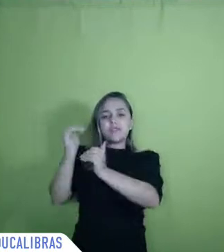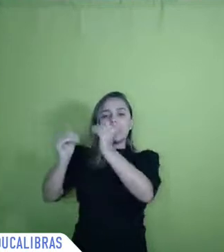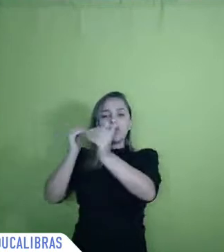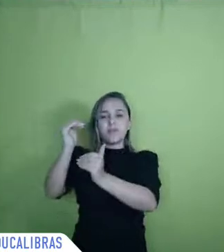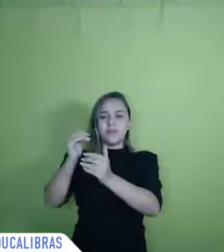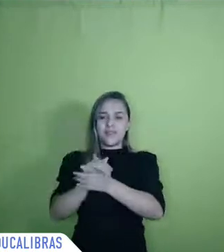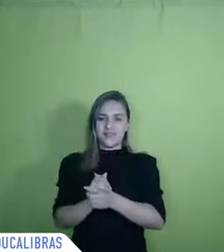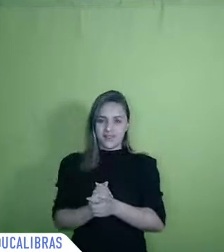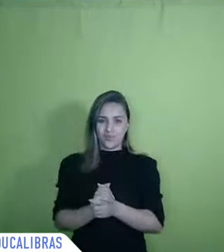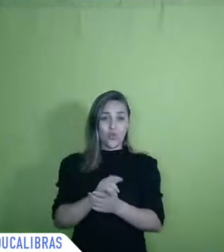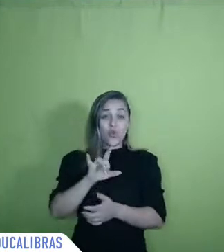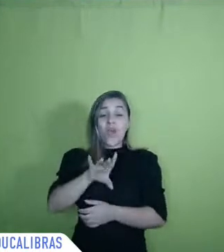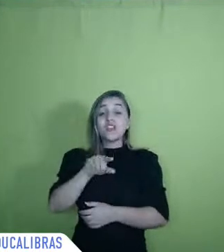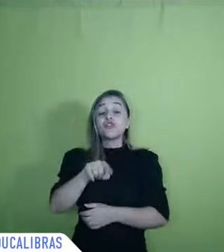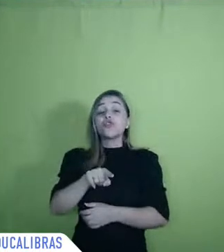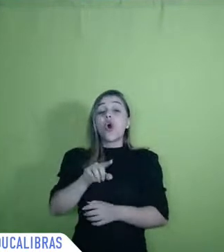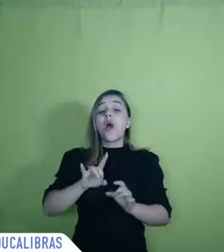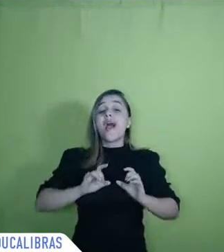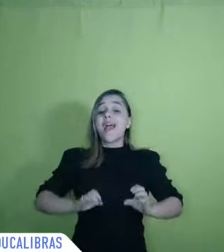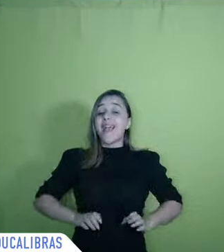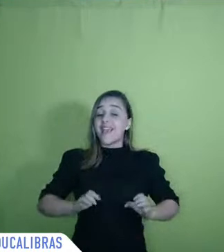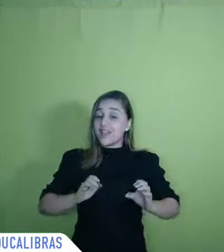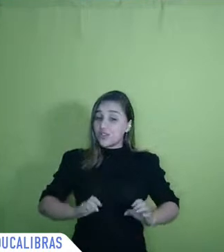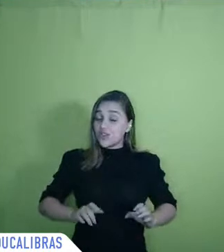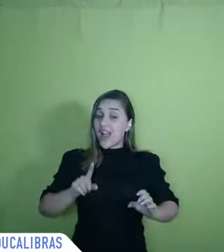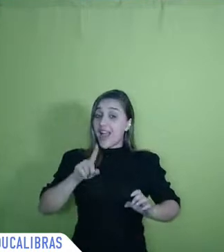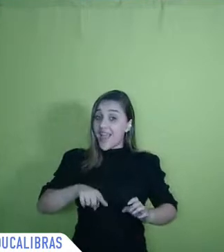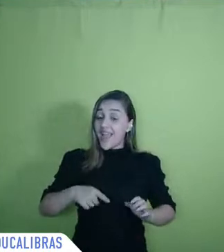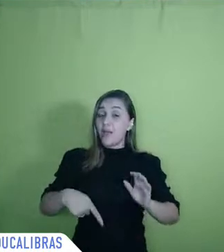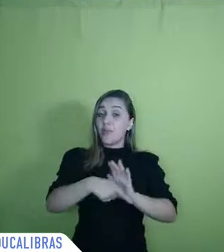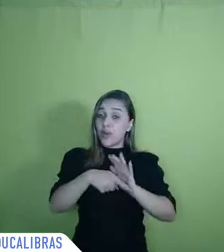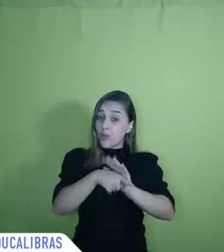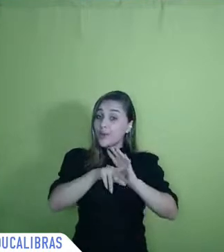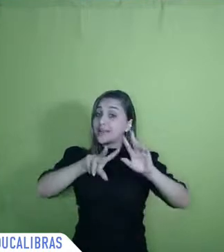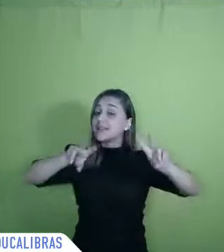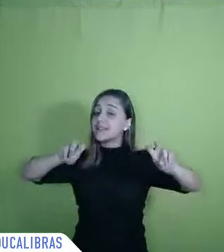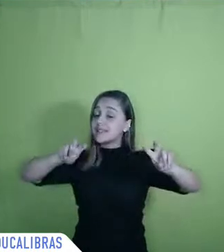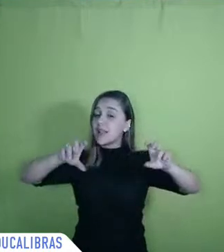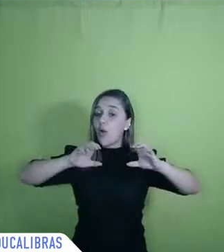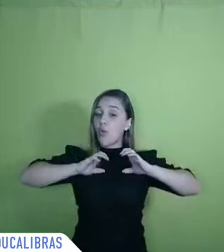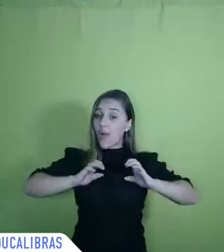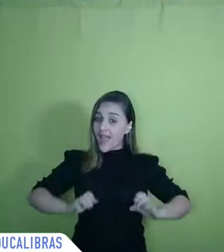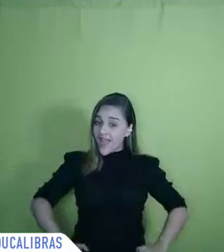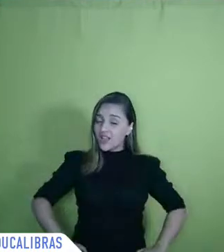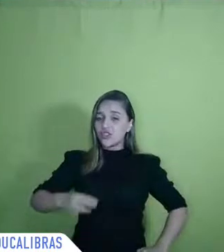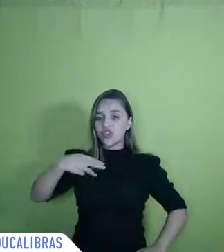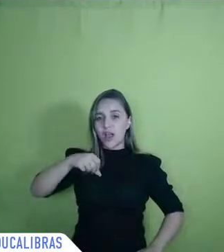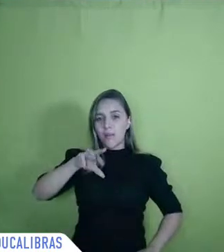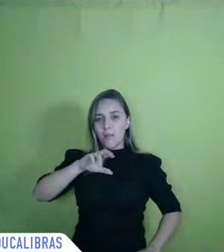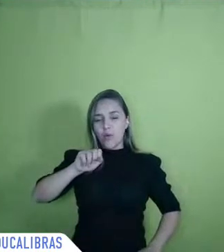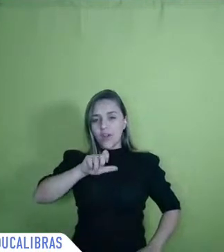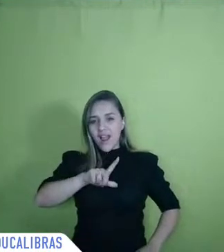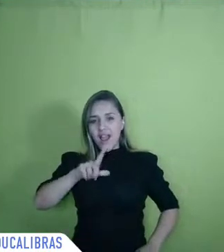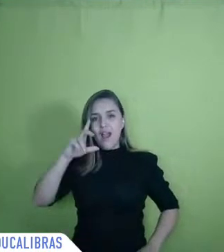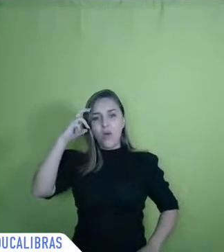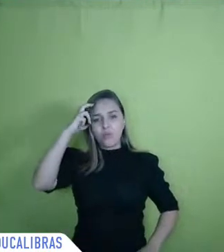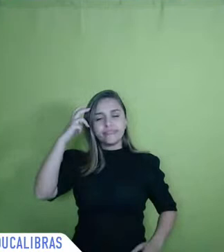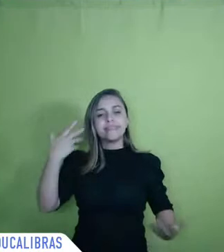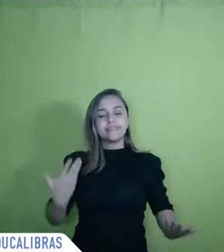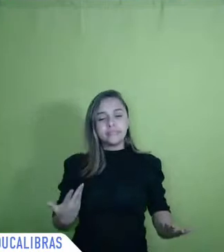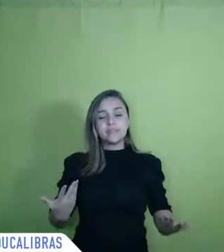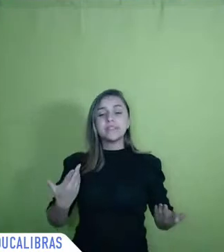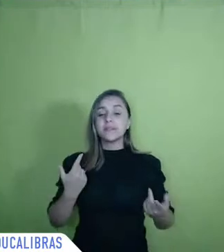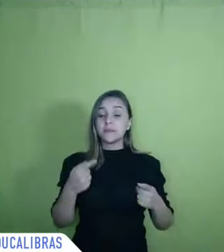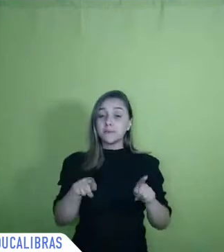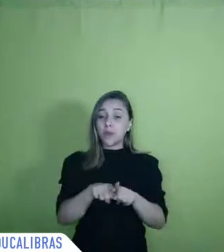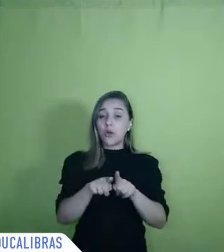to the development, a vector of development. It's not about just ethics. Of course, ethics are in place,